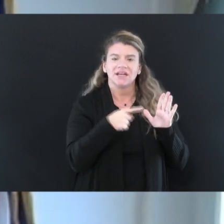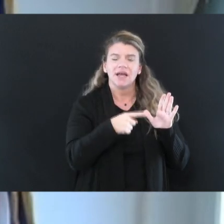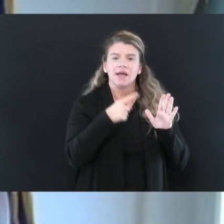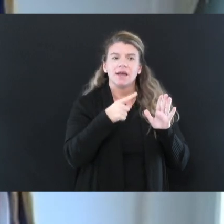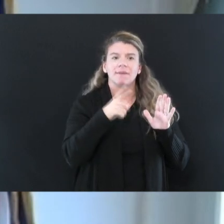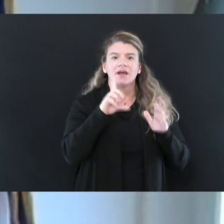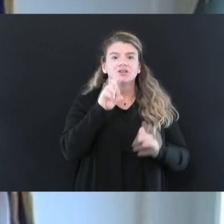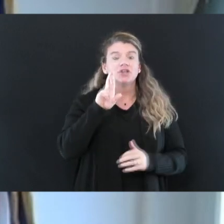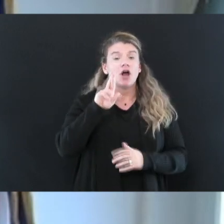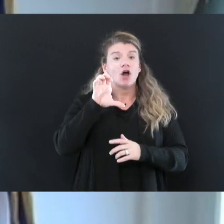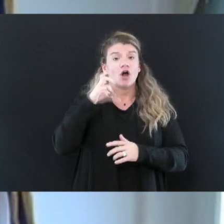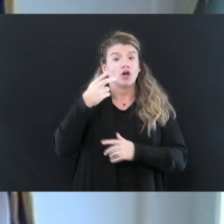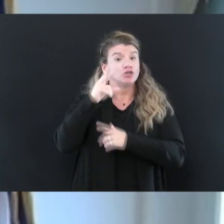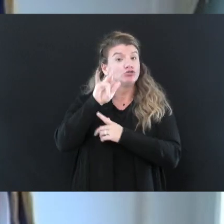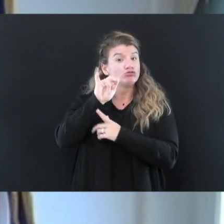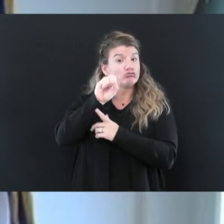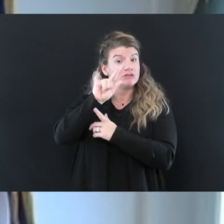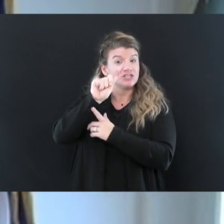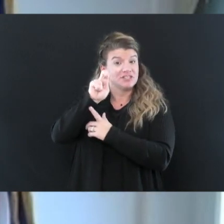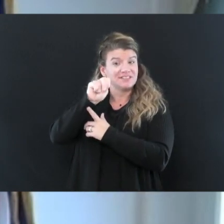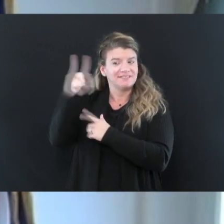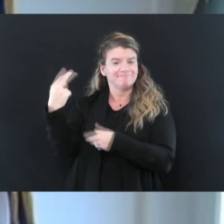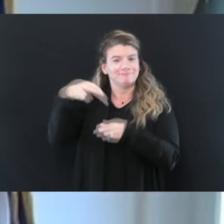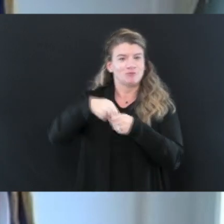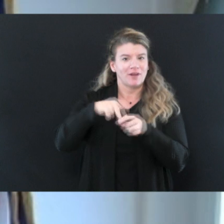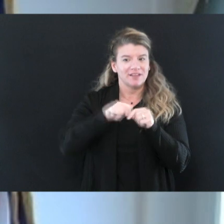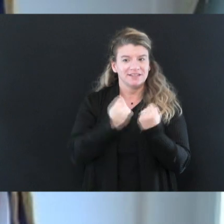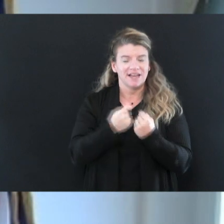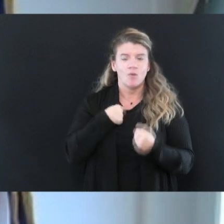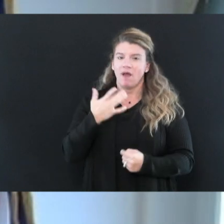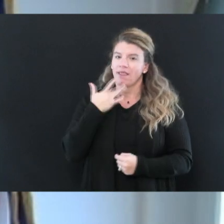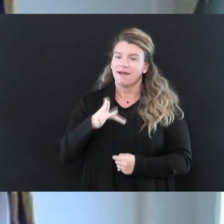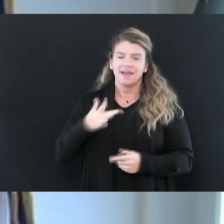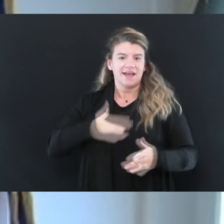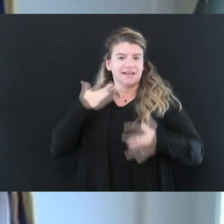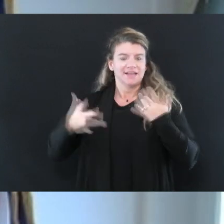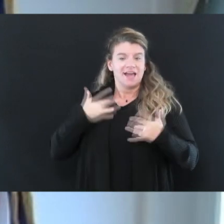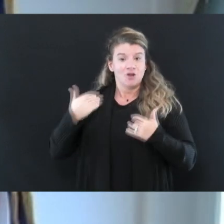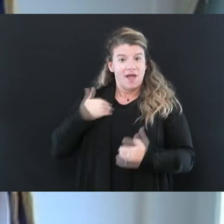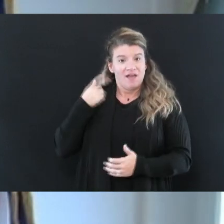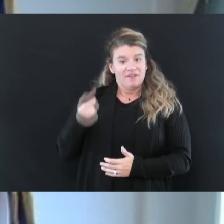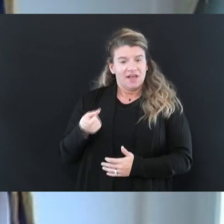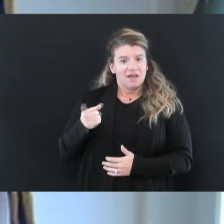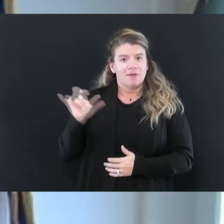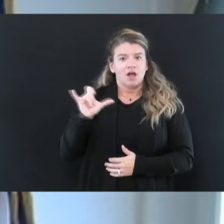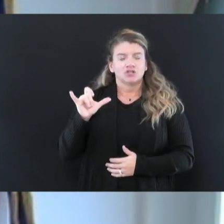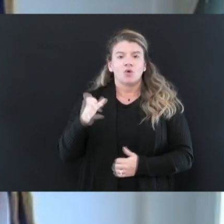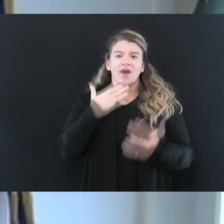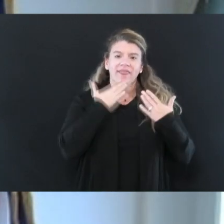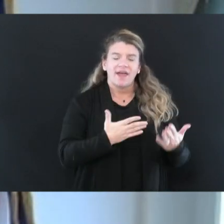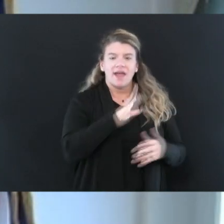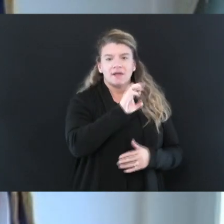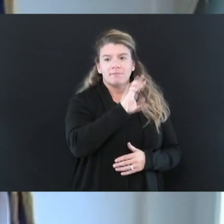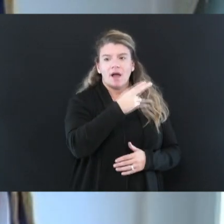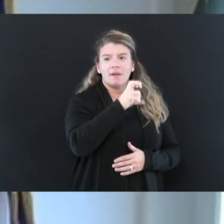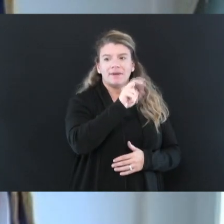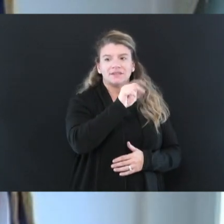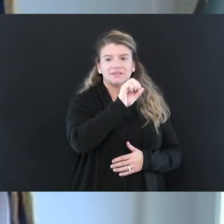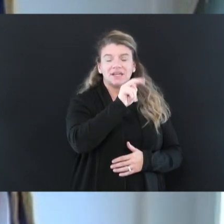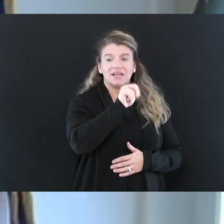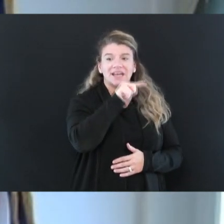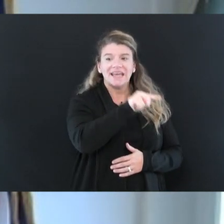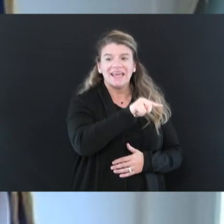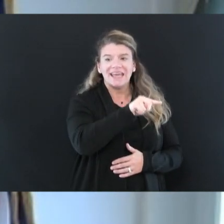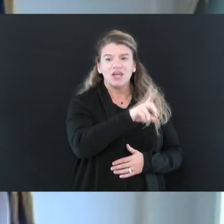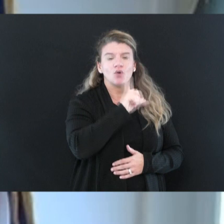Dr. Christensen coming on board. Welcome. We're thrilled to have you. But I also want to say thank you to Bob Hansen. He